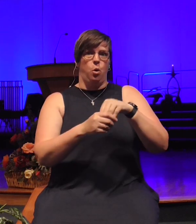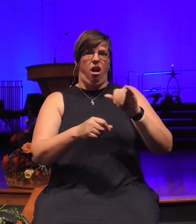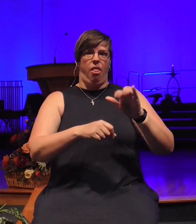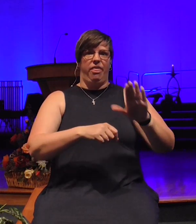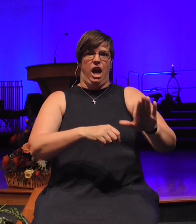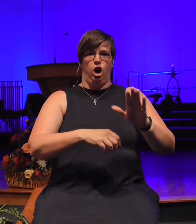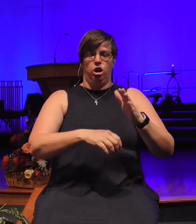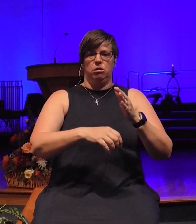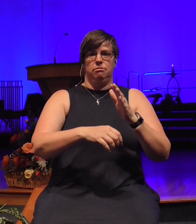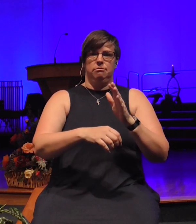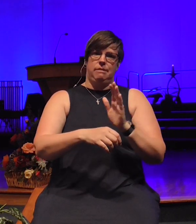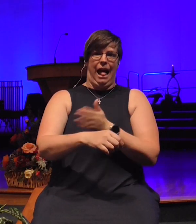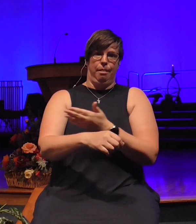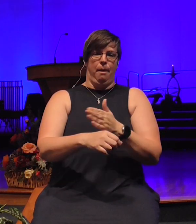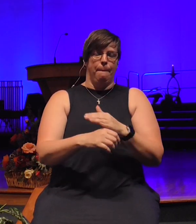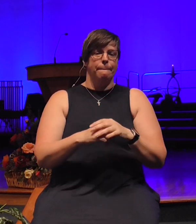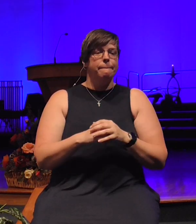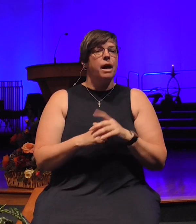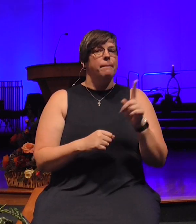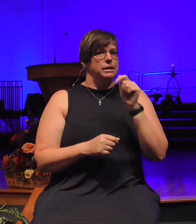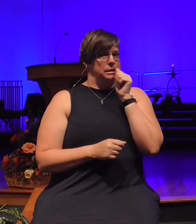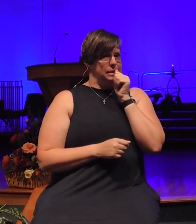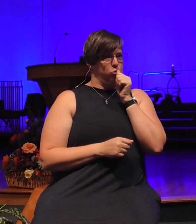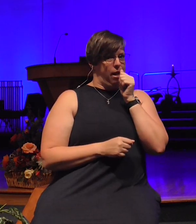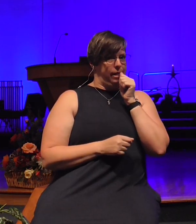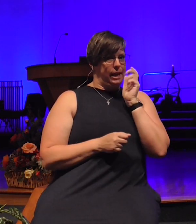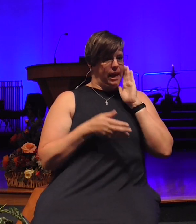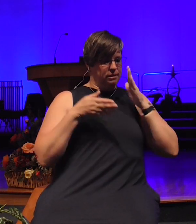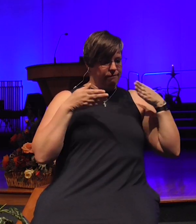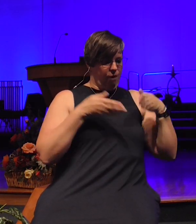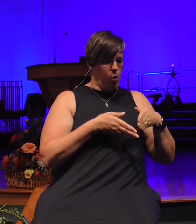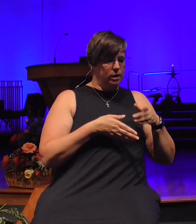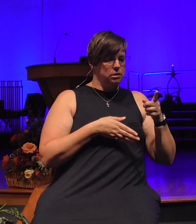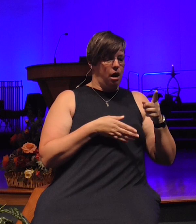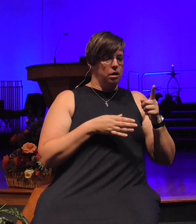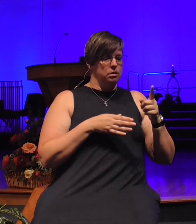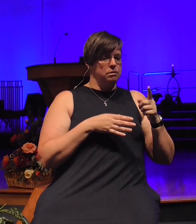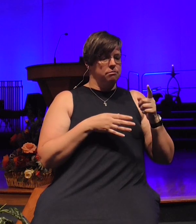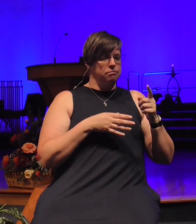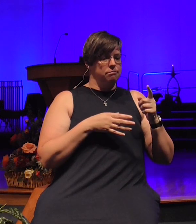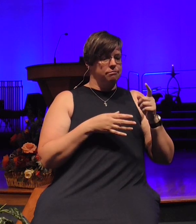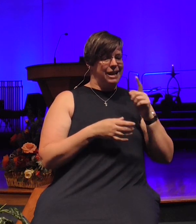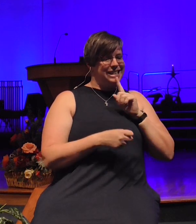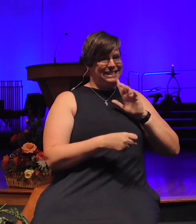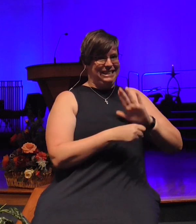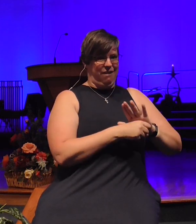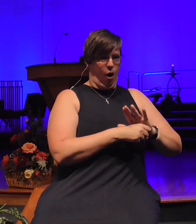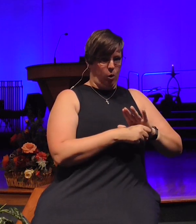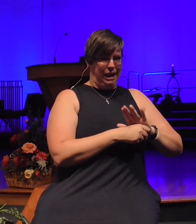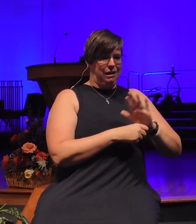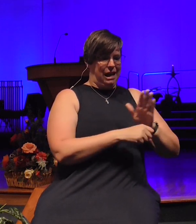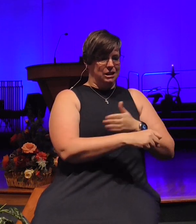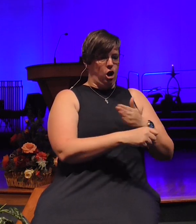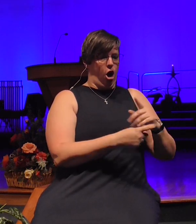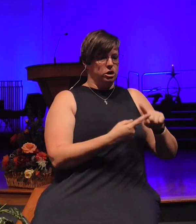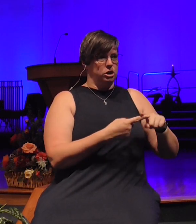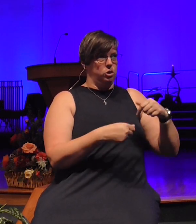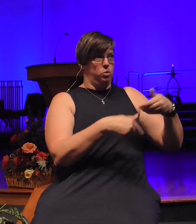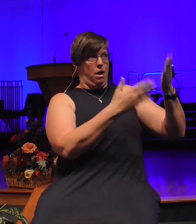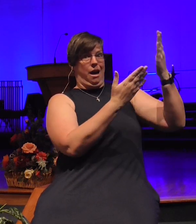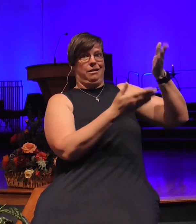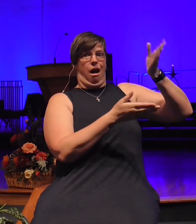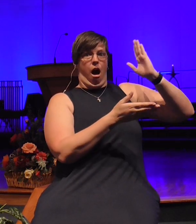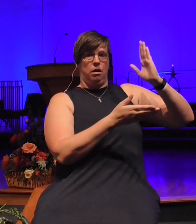did secretly is he began focusing and devoting his songs to God. That little darling, and here comes the